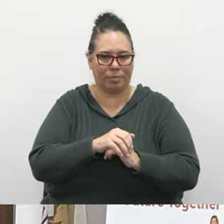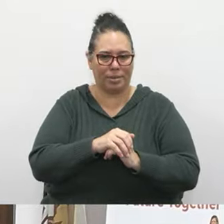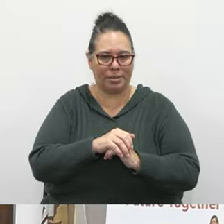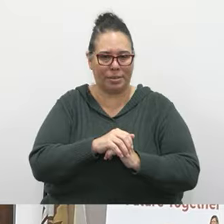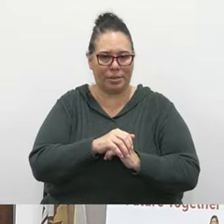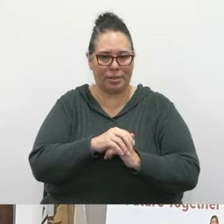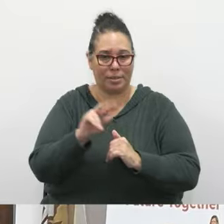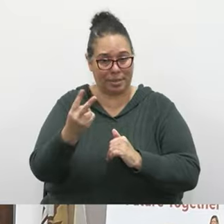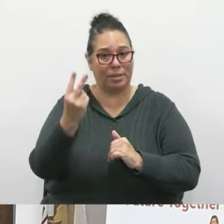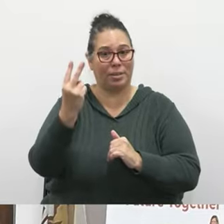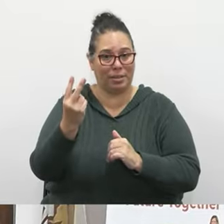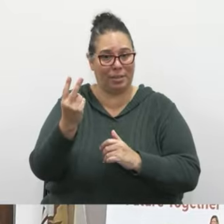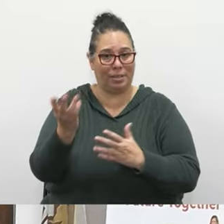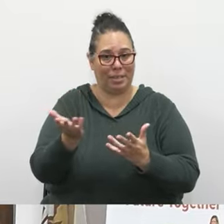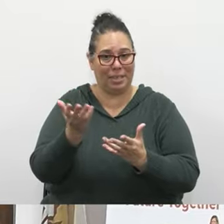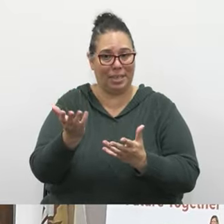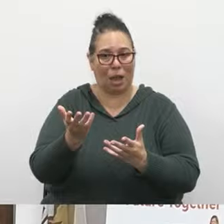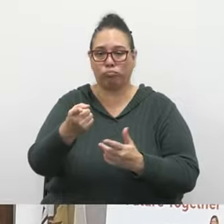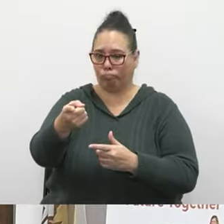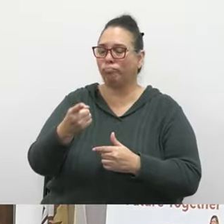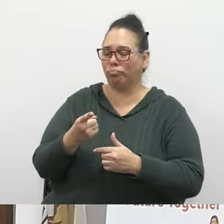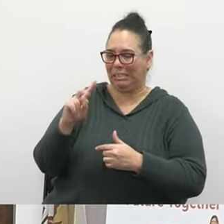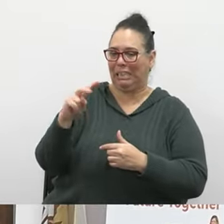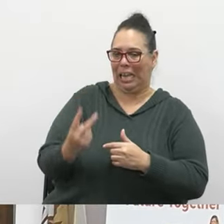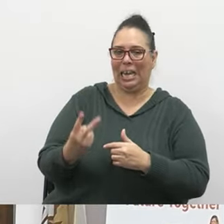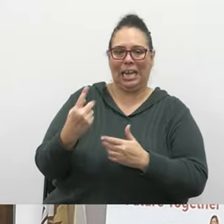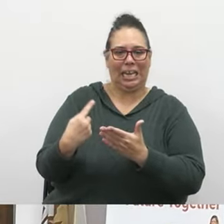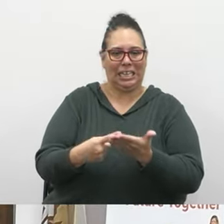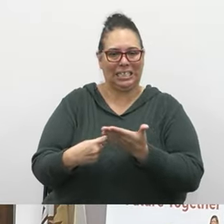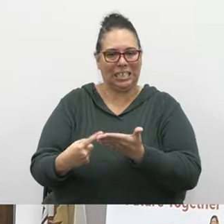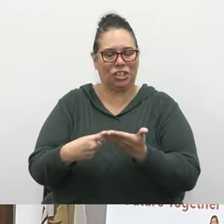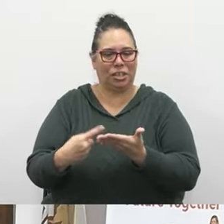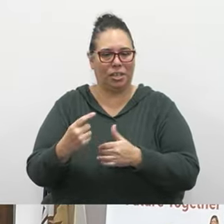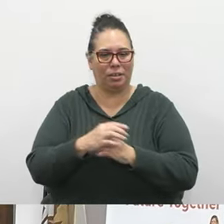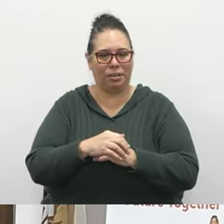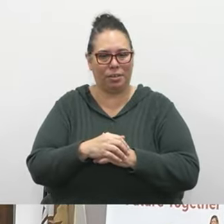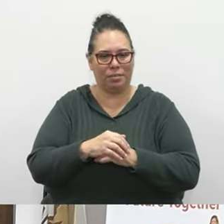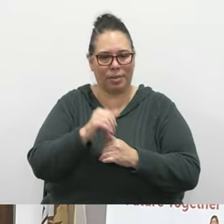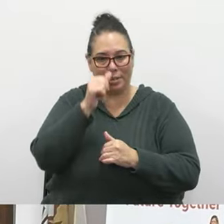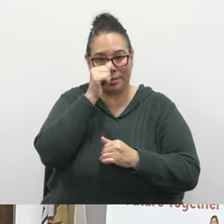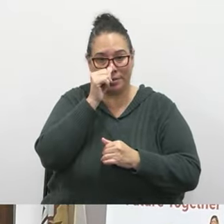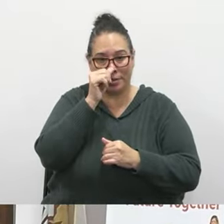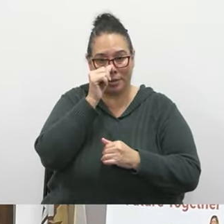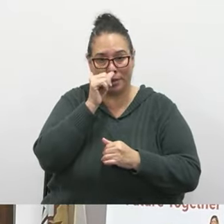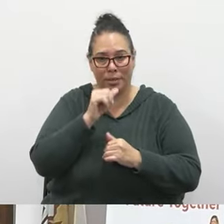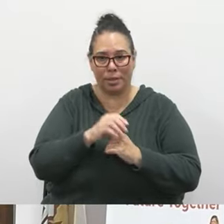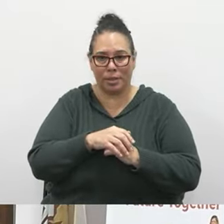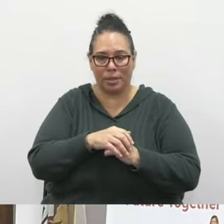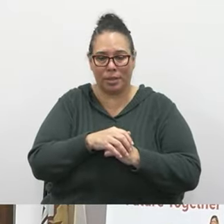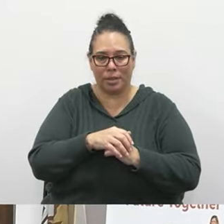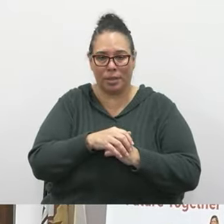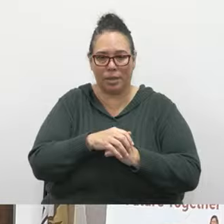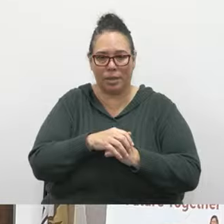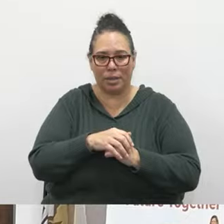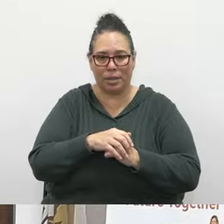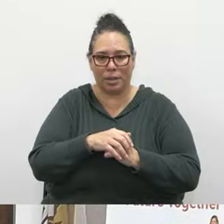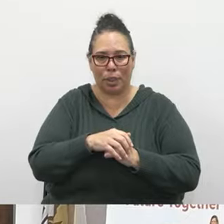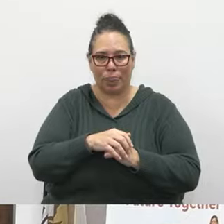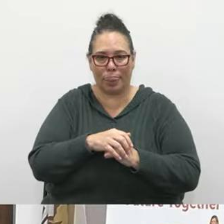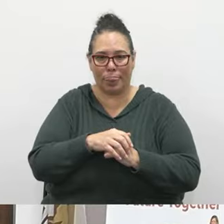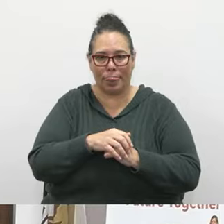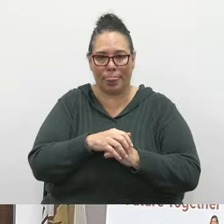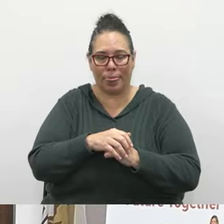Do we have a second? Second. Any discussion? Does it require a second? Okay. It does,